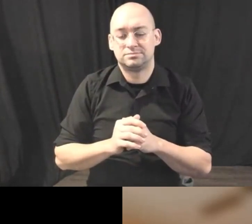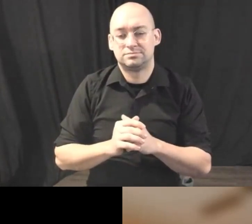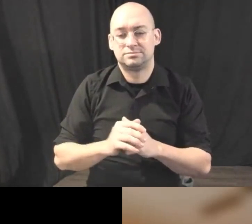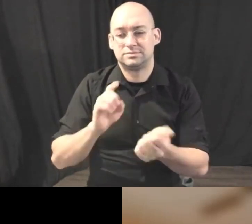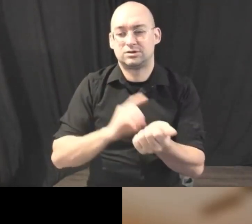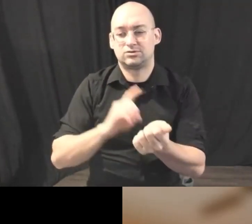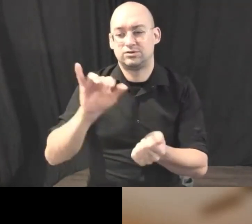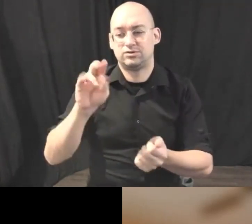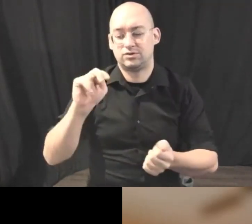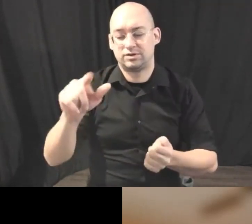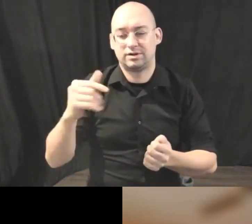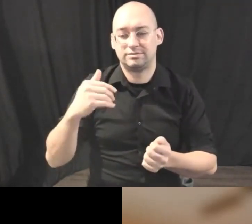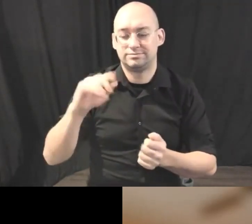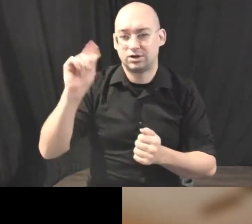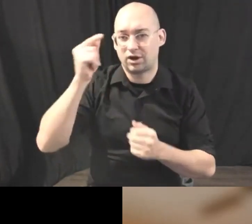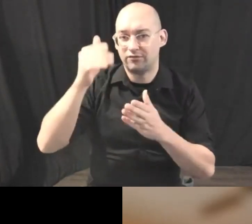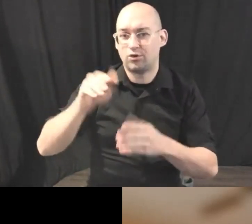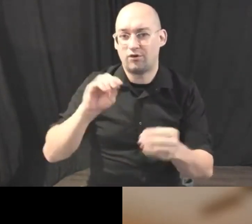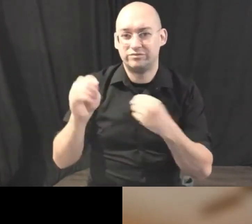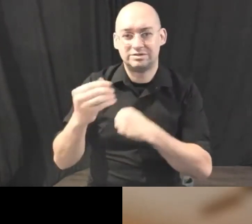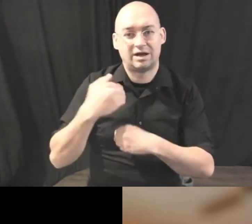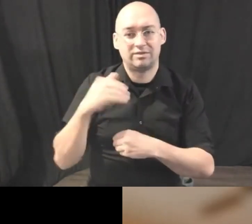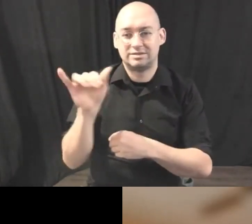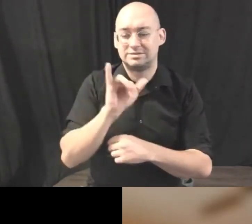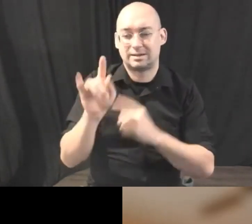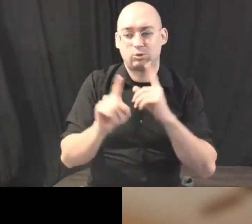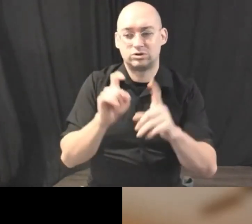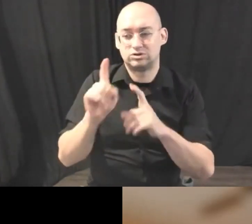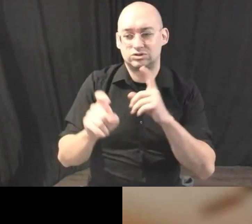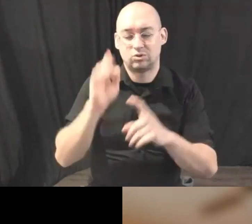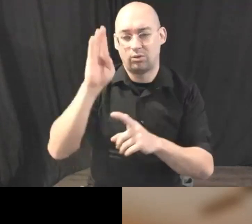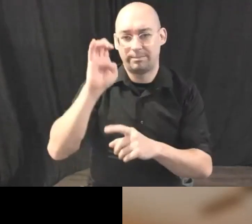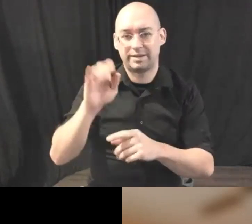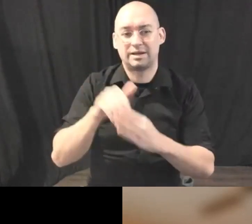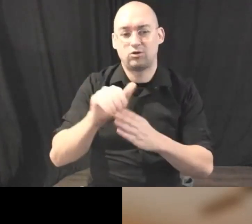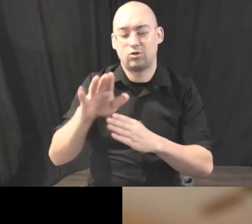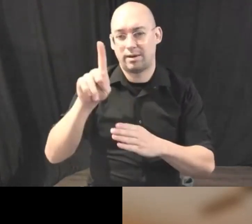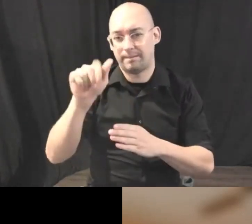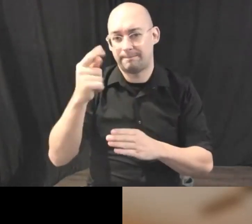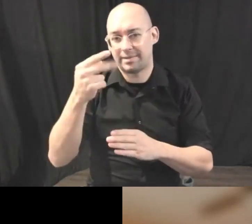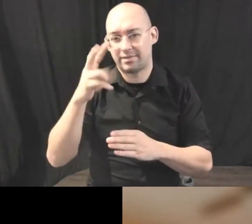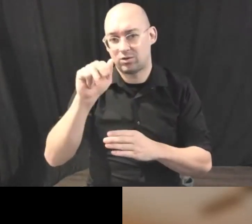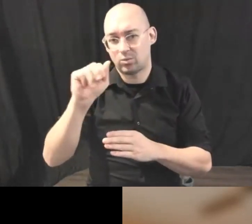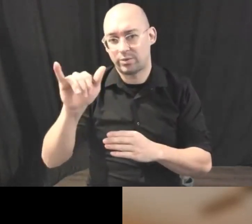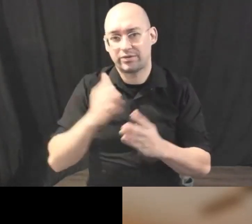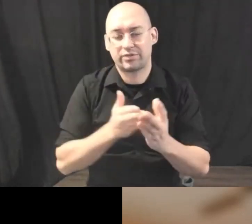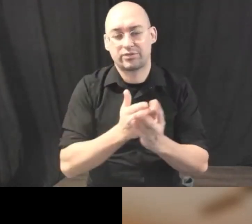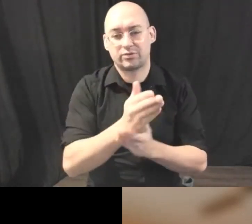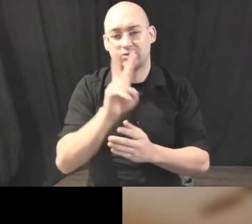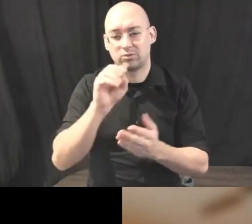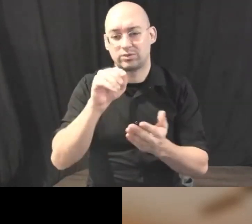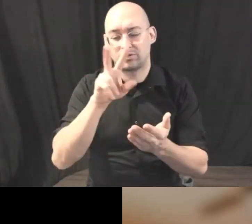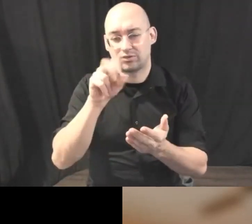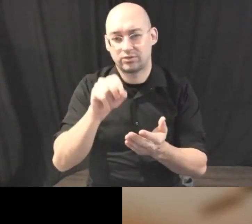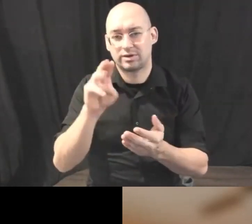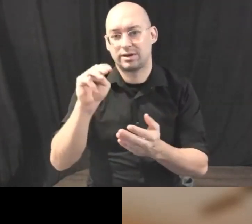Heather, the governor's office has the same question, as we're going to be halfway through our 2030 marathon, and the governor will be passing the baton